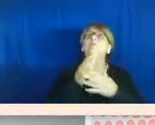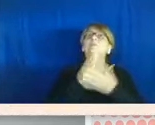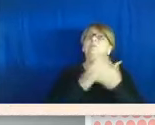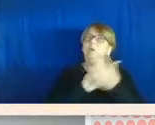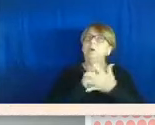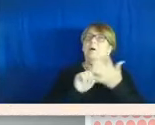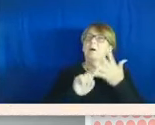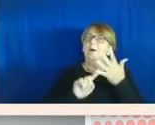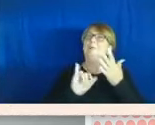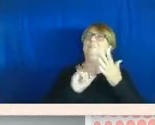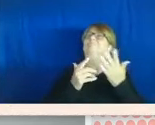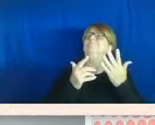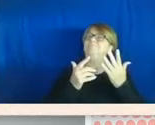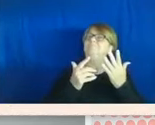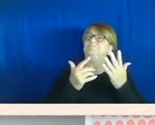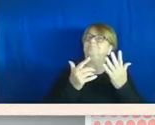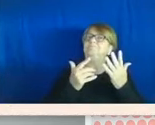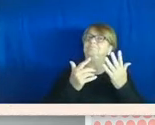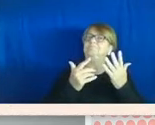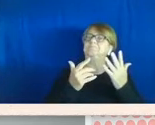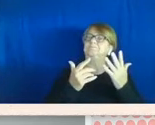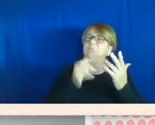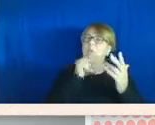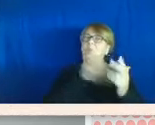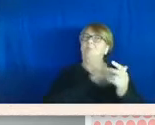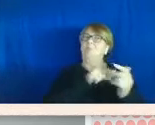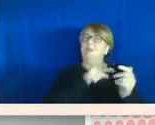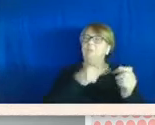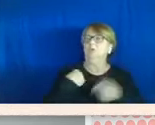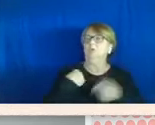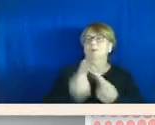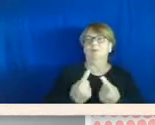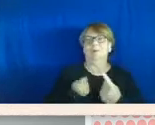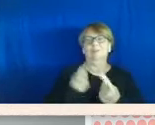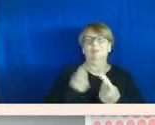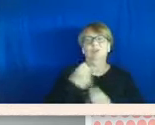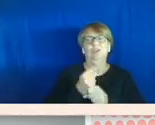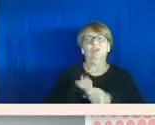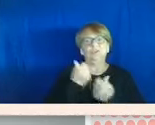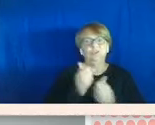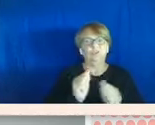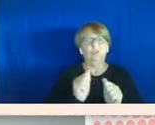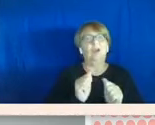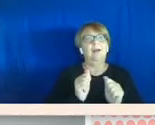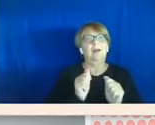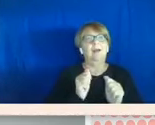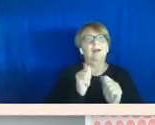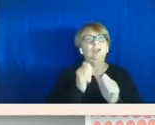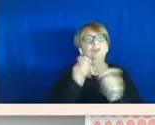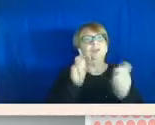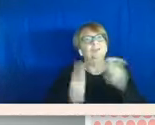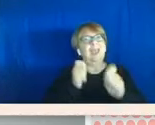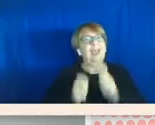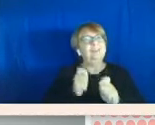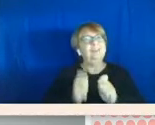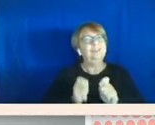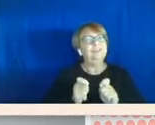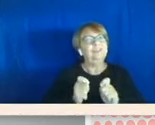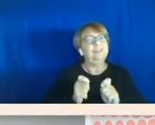And we have worked in the last few years on trying to get some changes enacted into